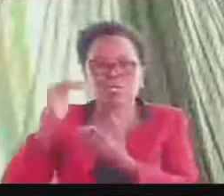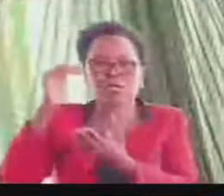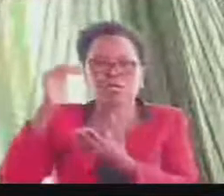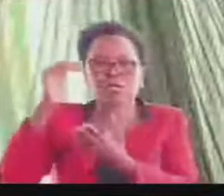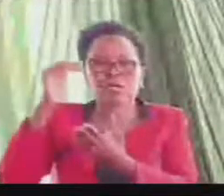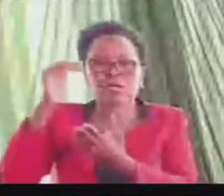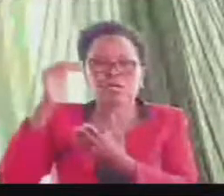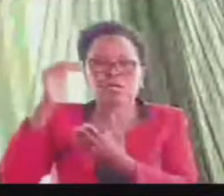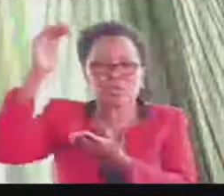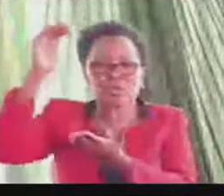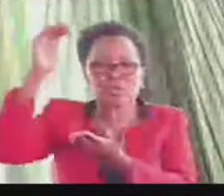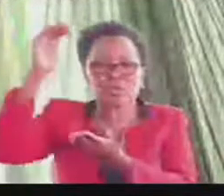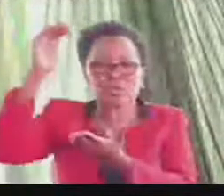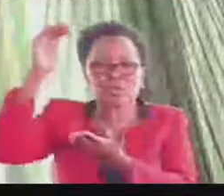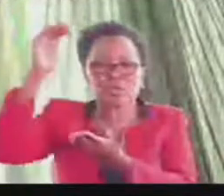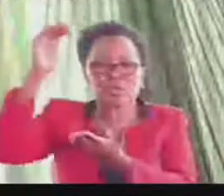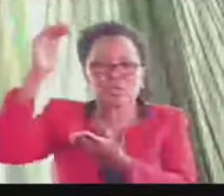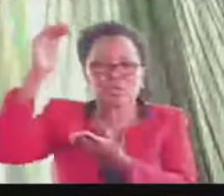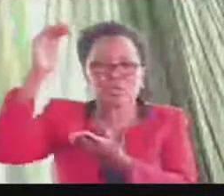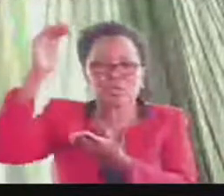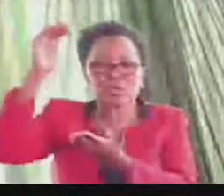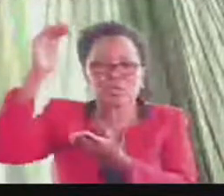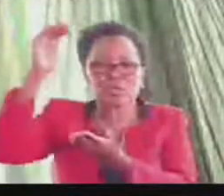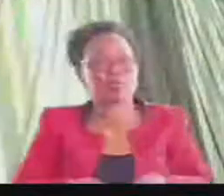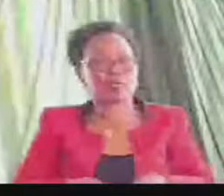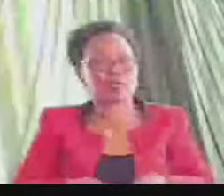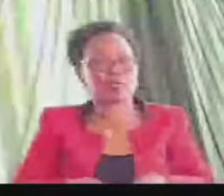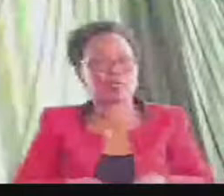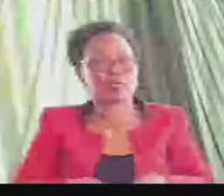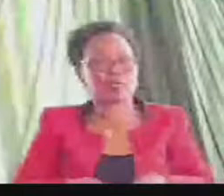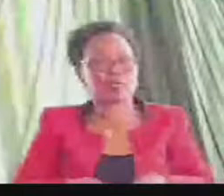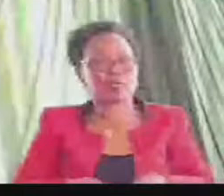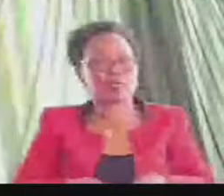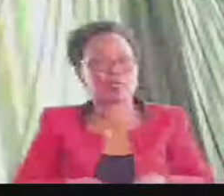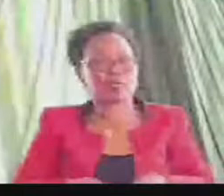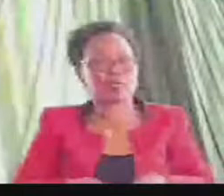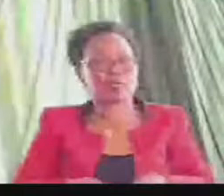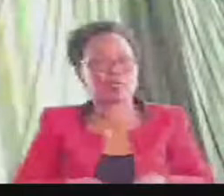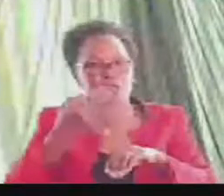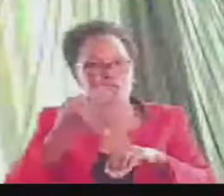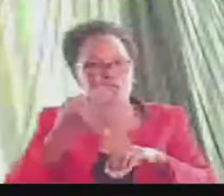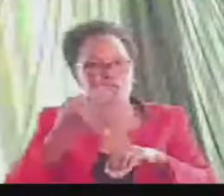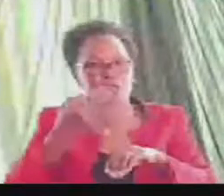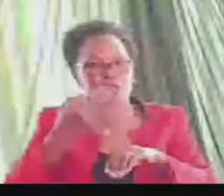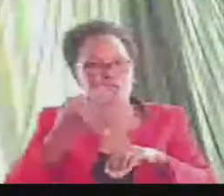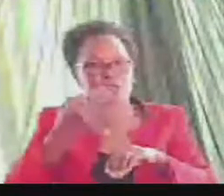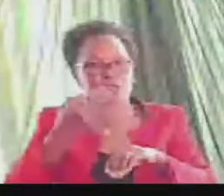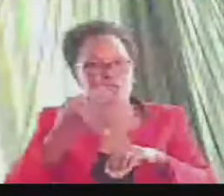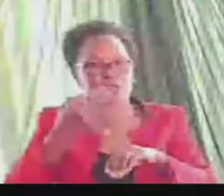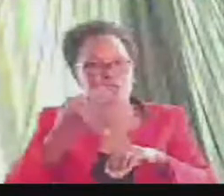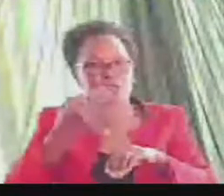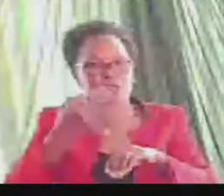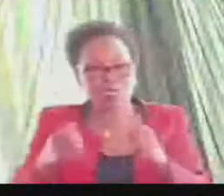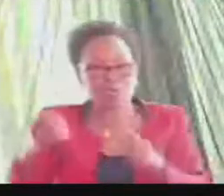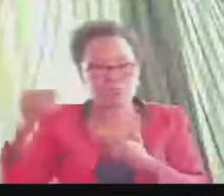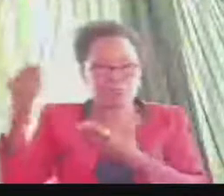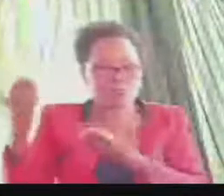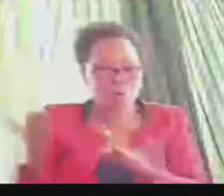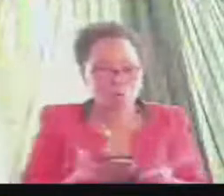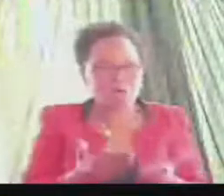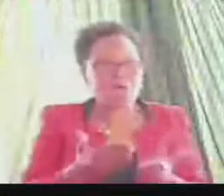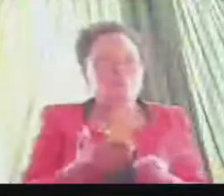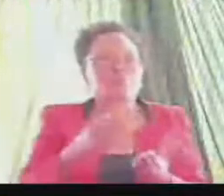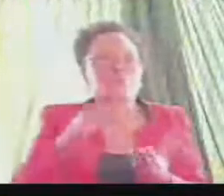on Administration of Justice, we can rope in the prison rope in the DPP